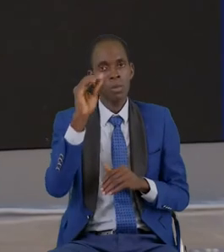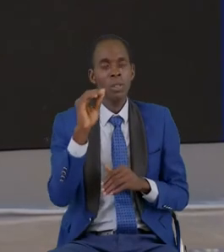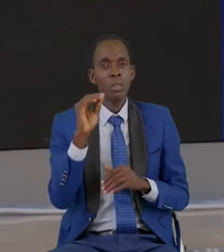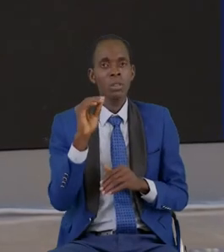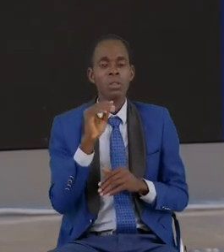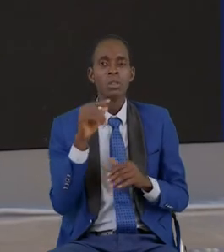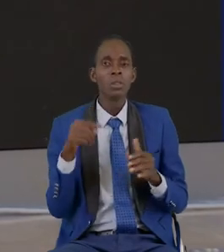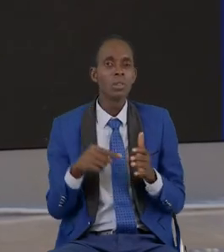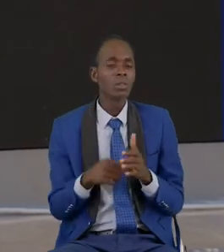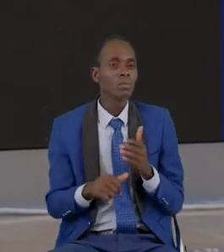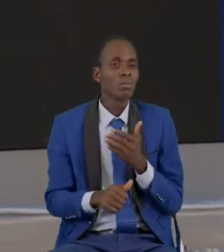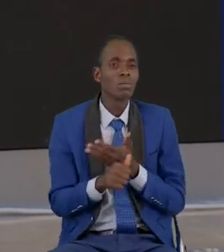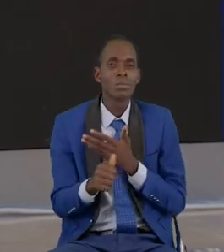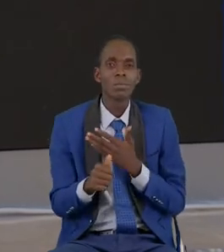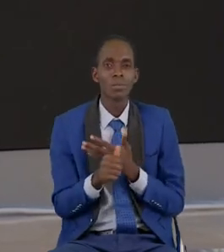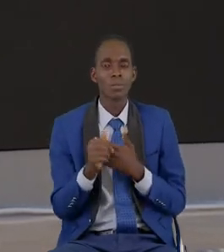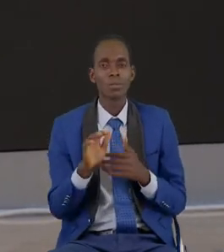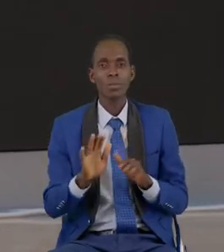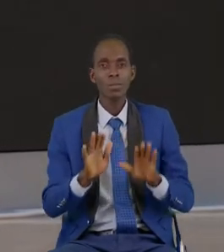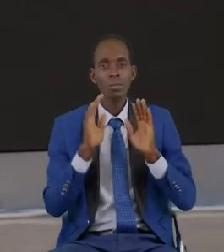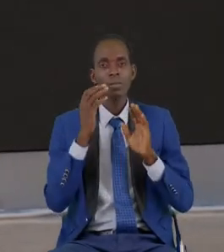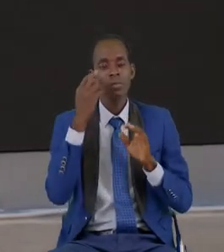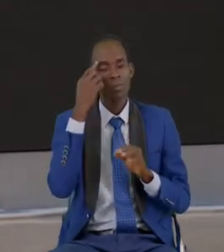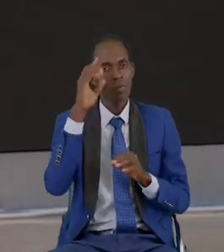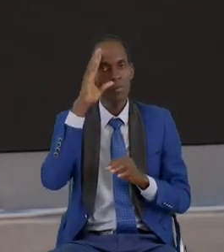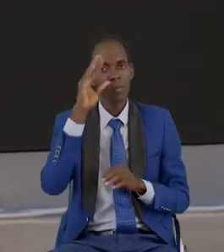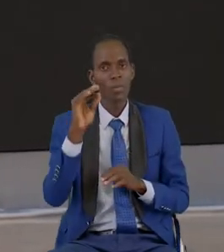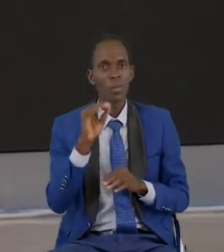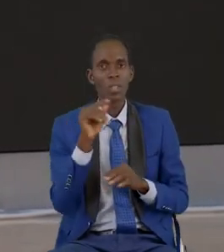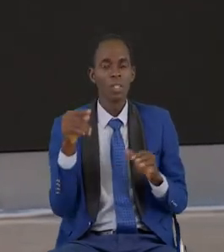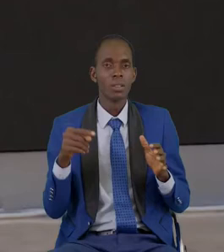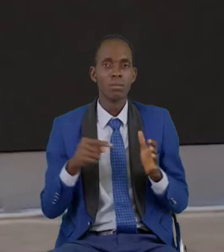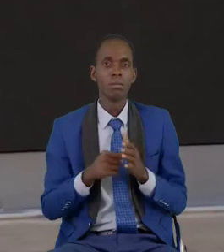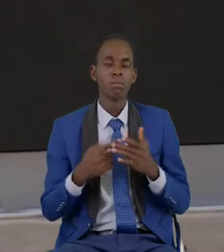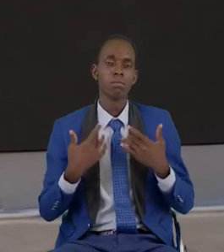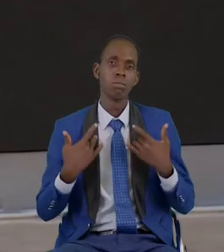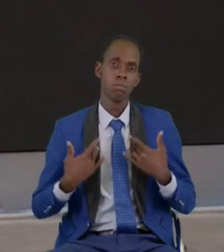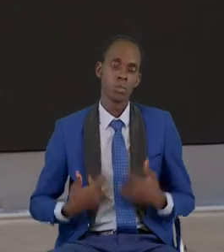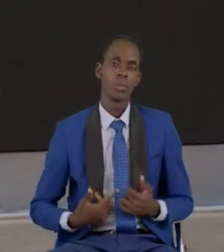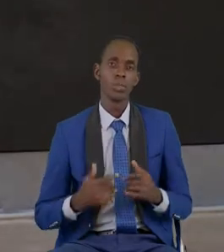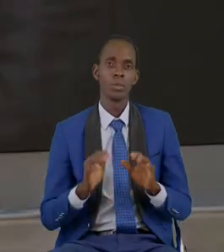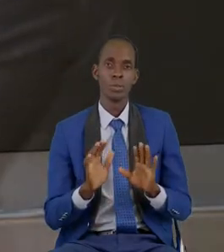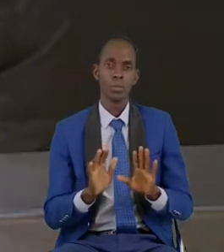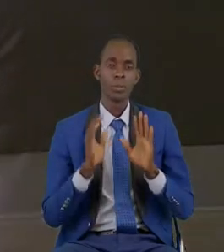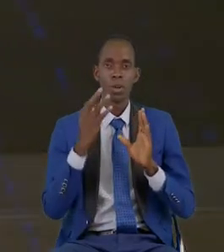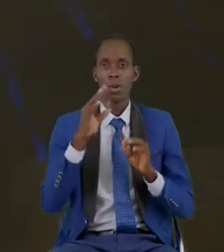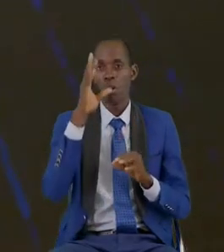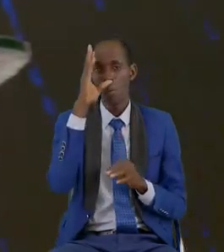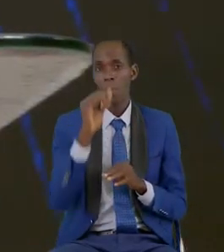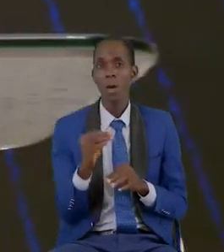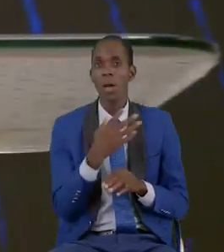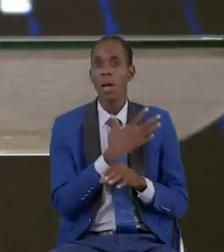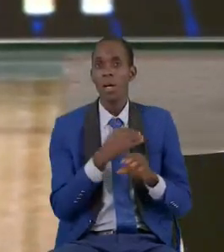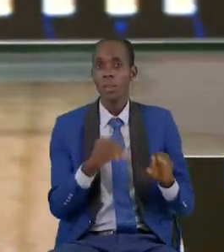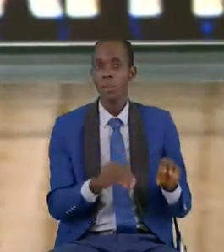terrorizing fear of man, this intimidating fear of man, and we put our